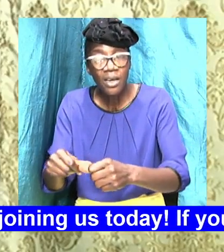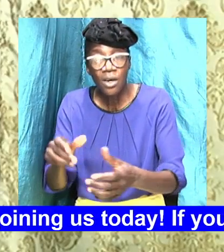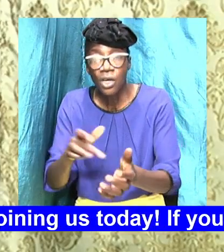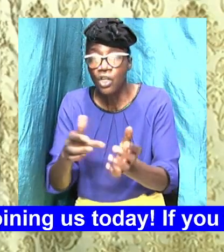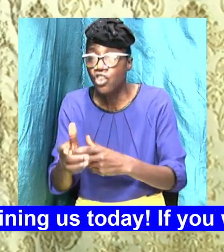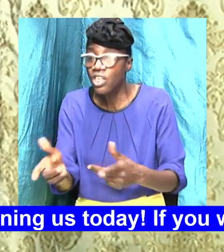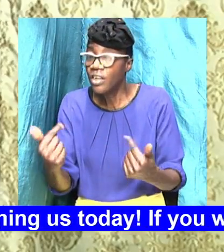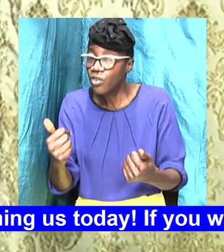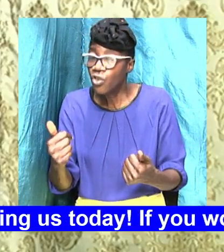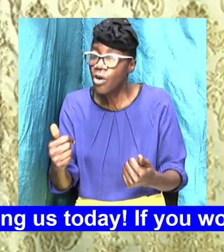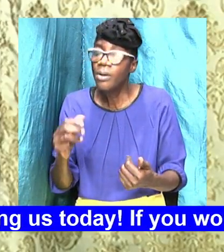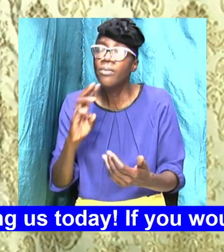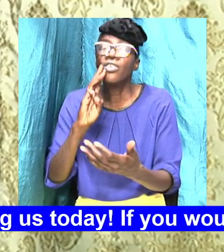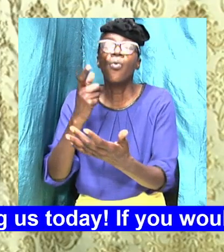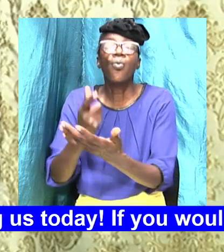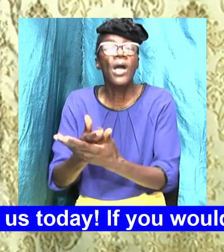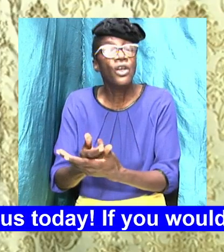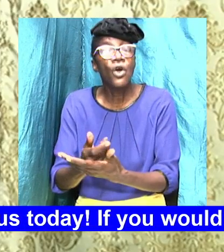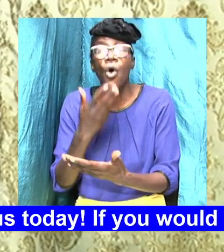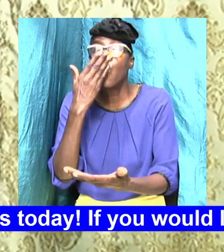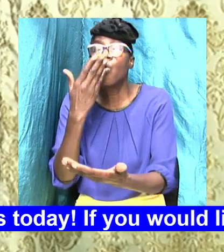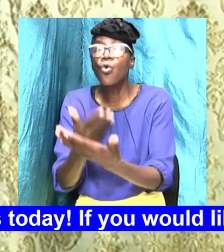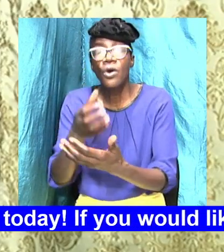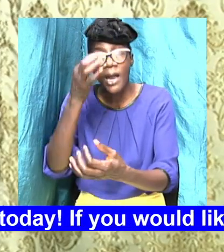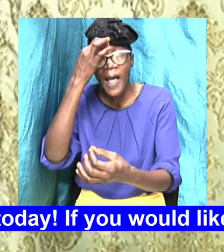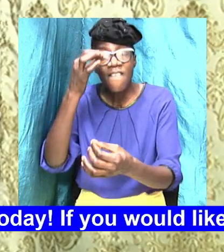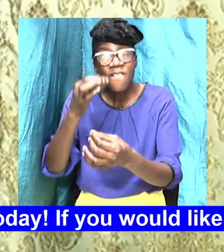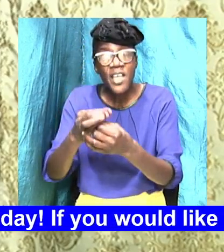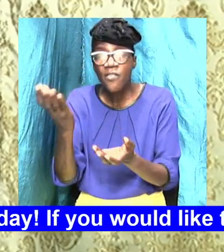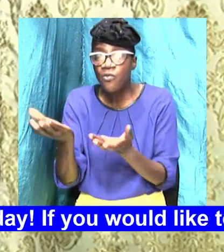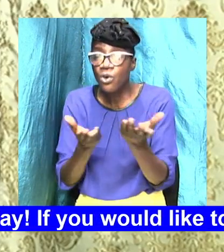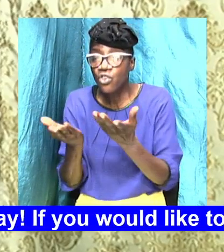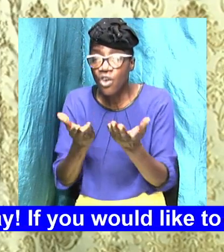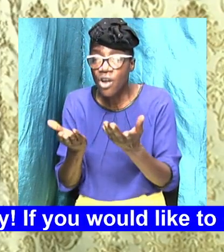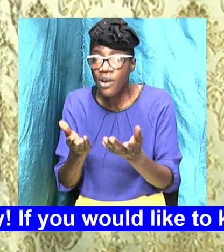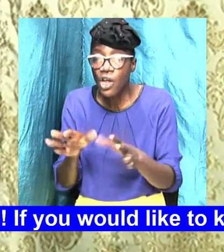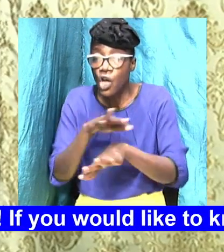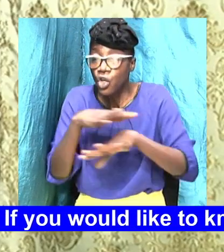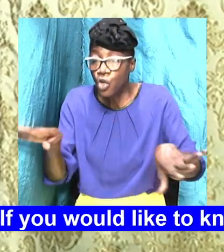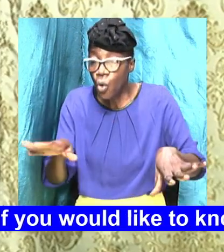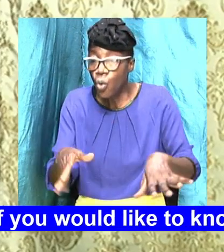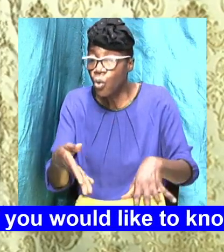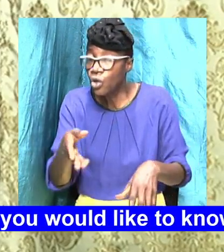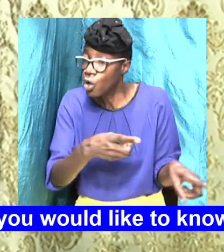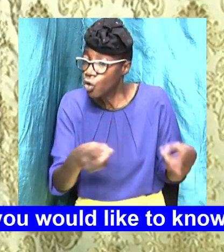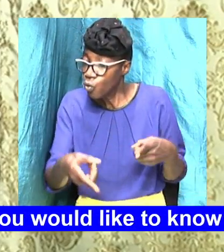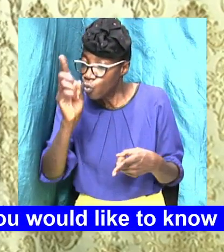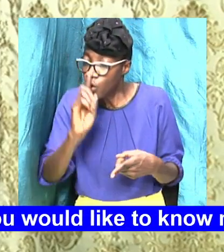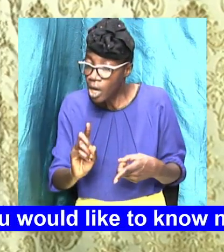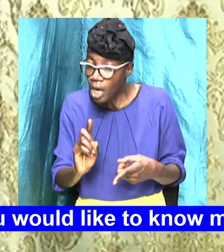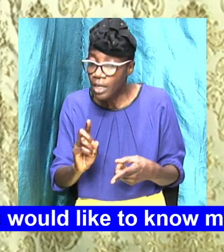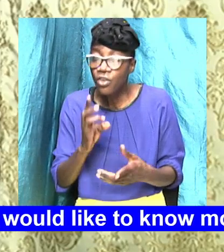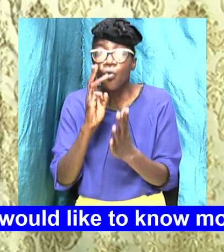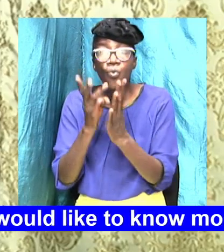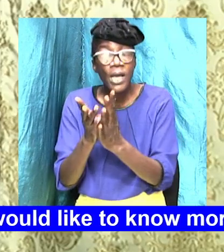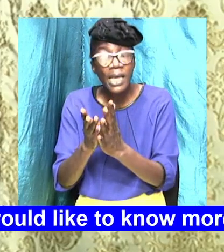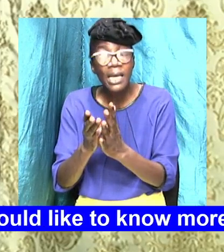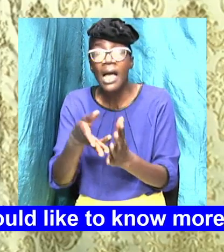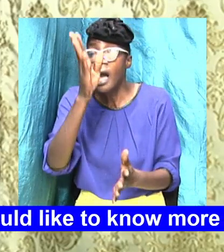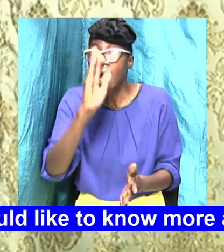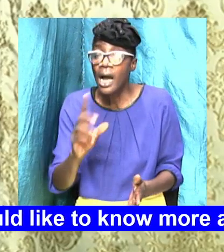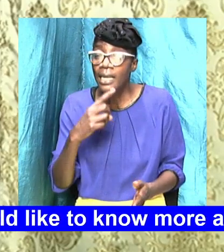say, well done, thou good and faithful servant. But if you don't do the will of God, he will say, depart from me.